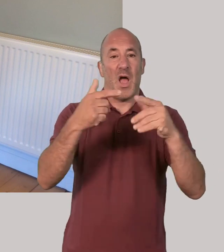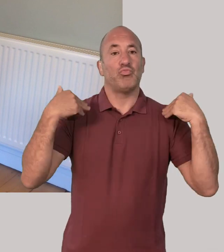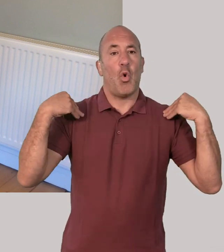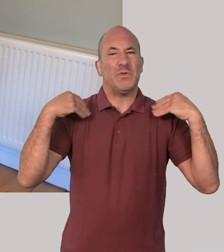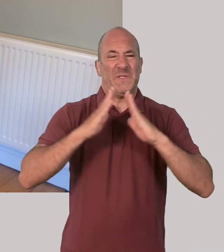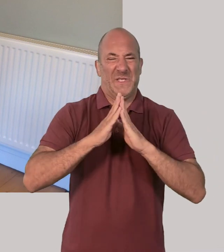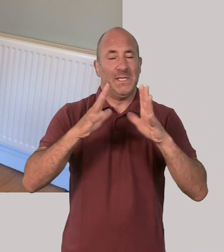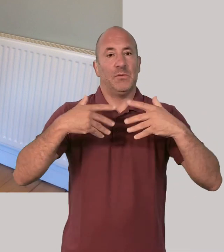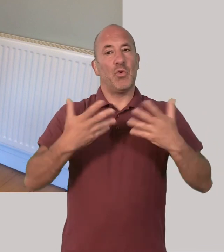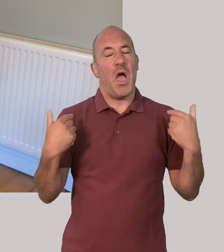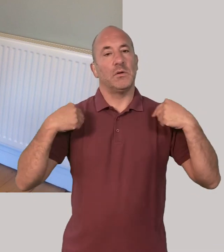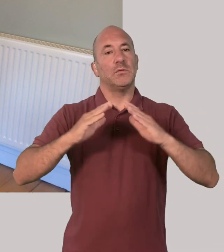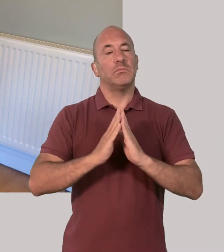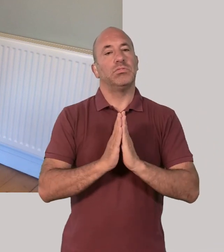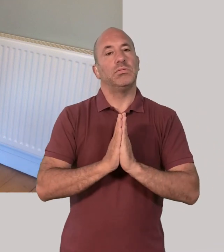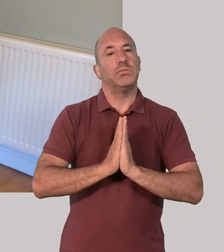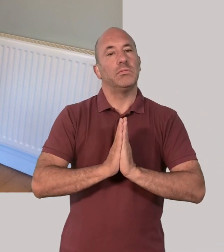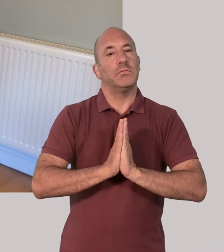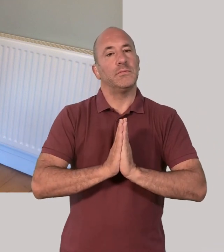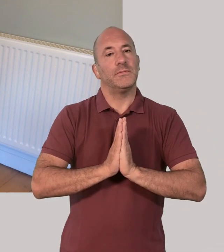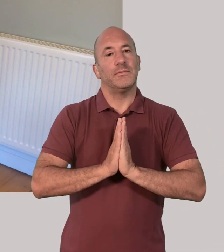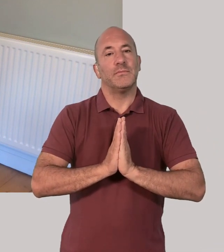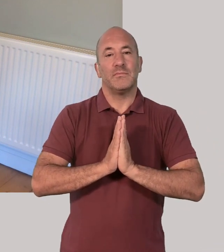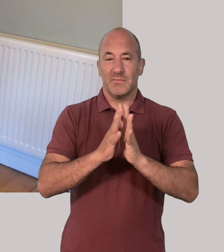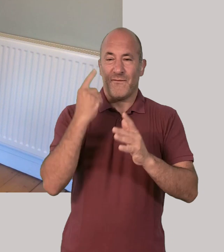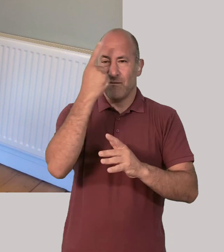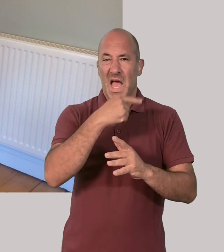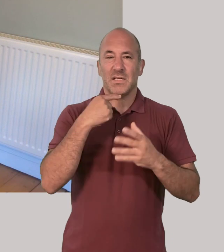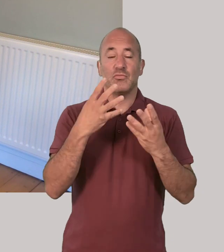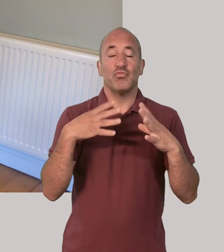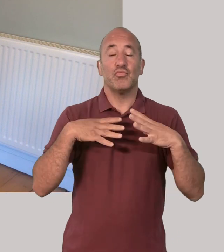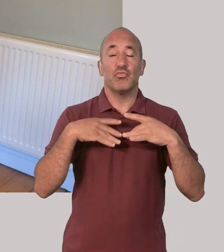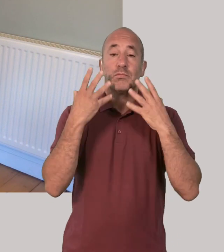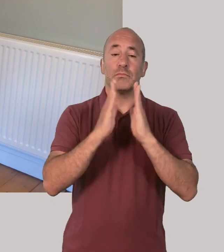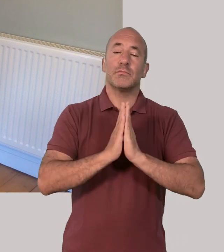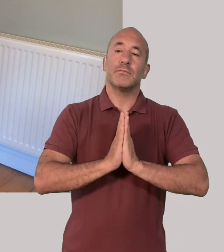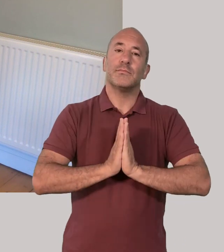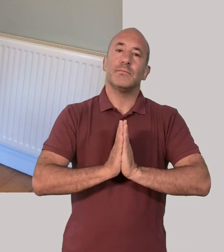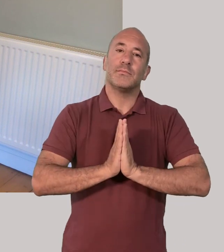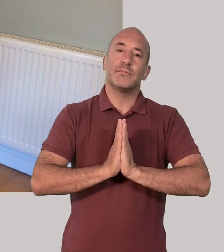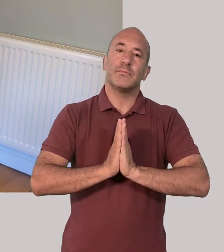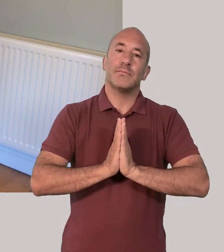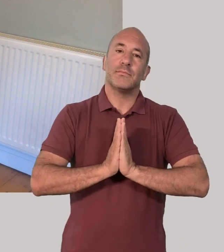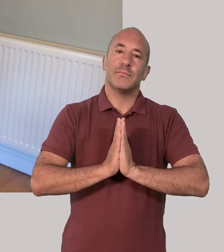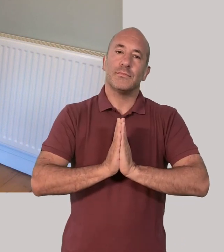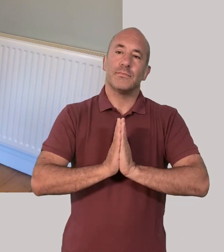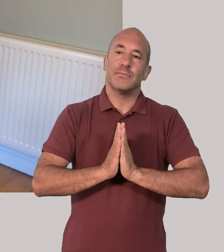shoulders at the same time. And be really soft around your face.